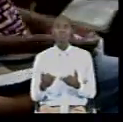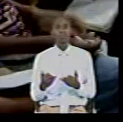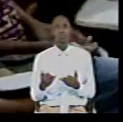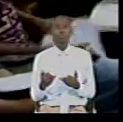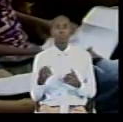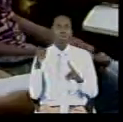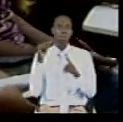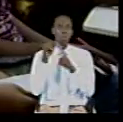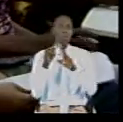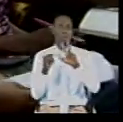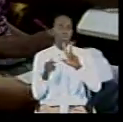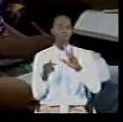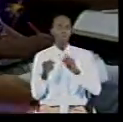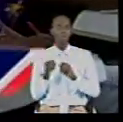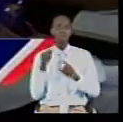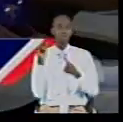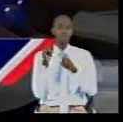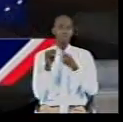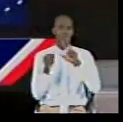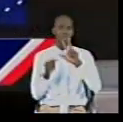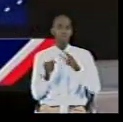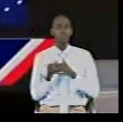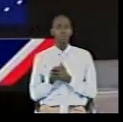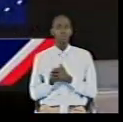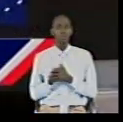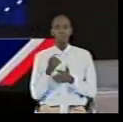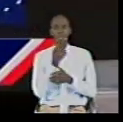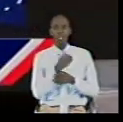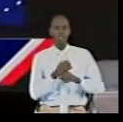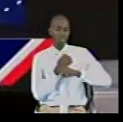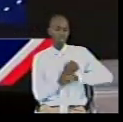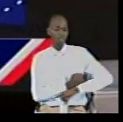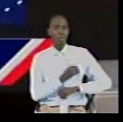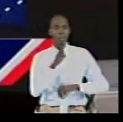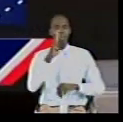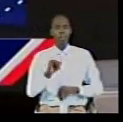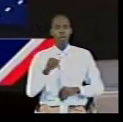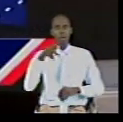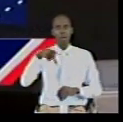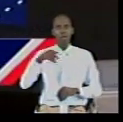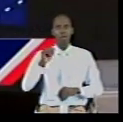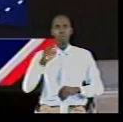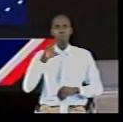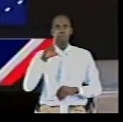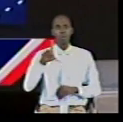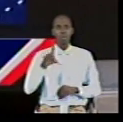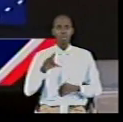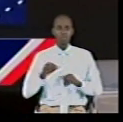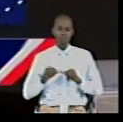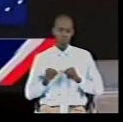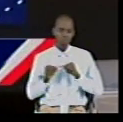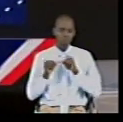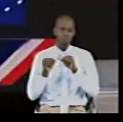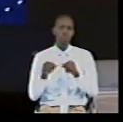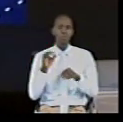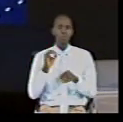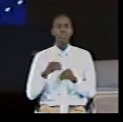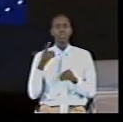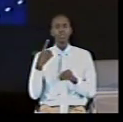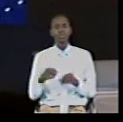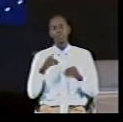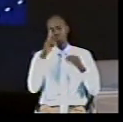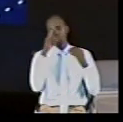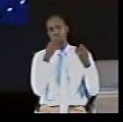number three. Point number three, the defense by Paul, steadfast in the faith. Look at